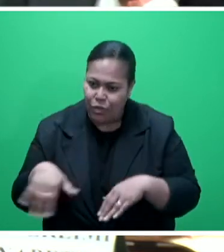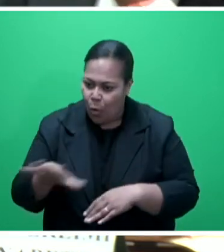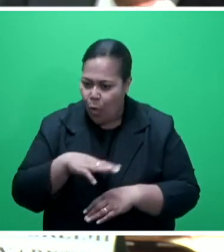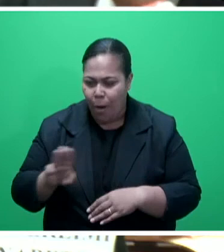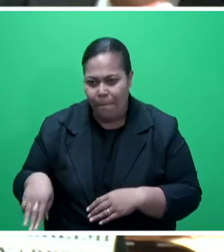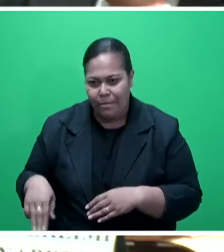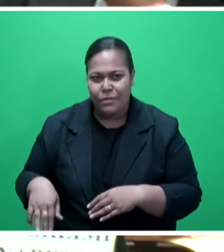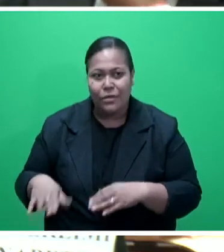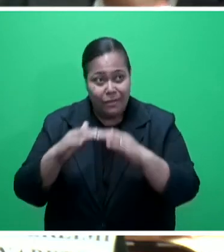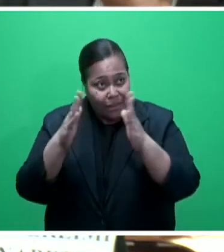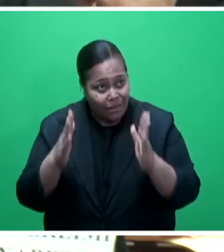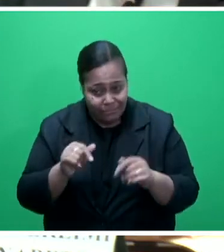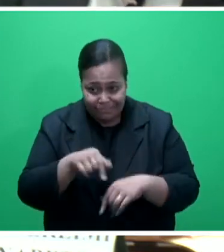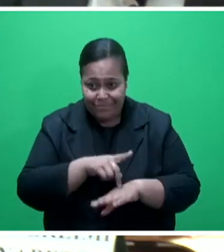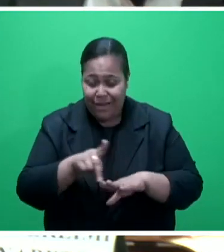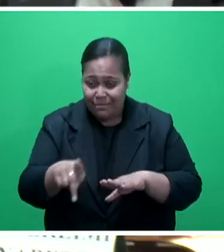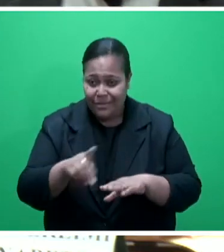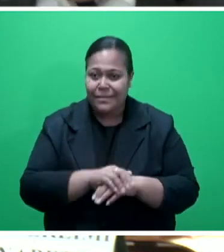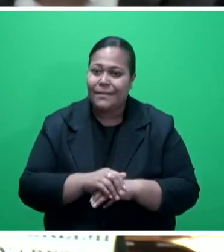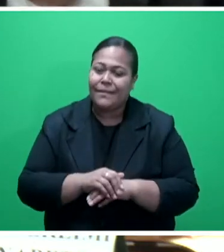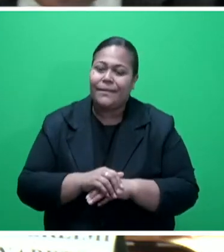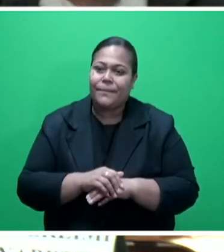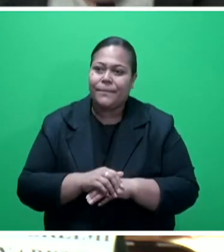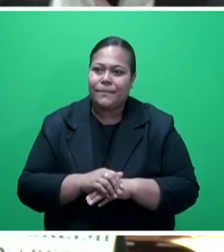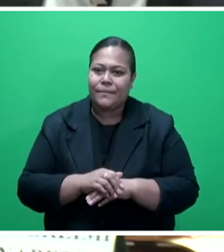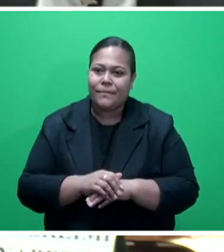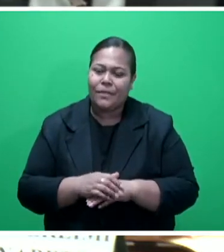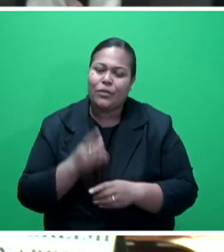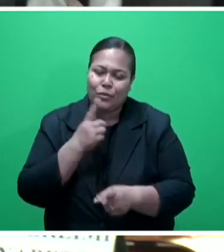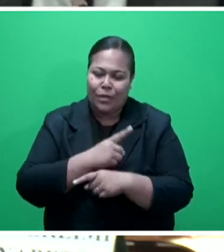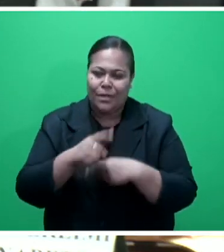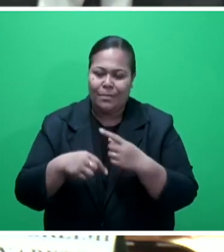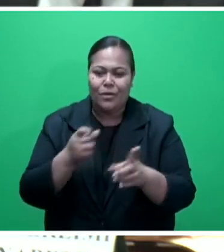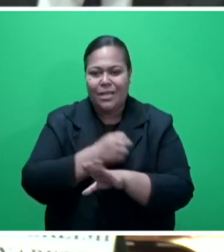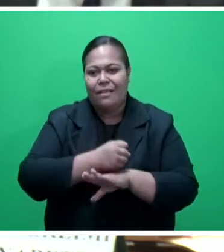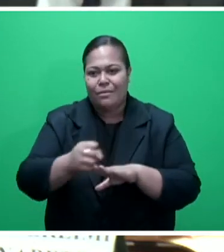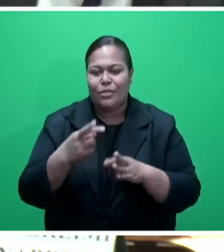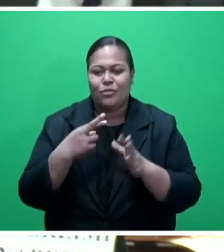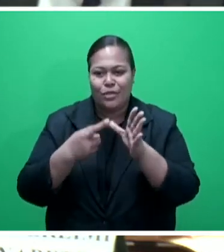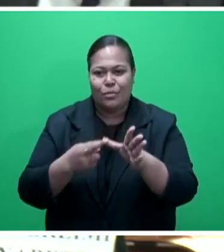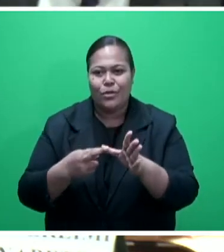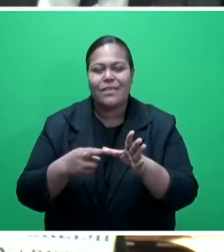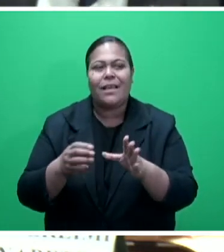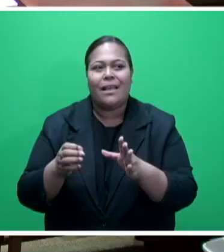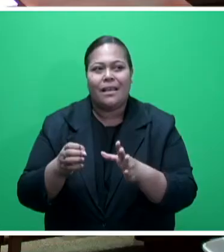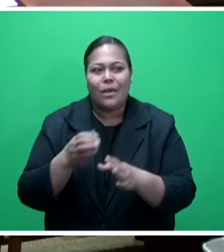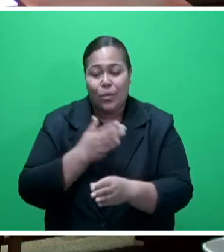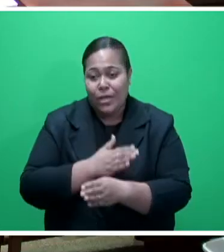share an overview of government's response efforts to TC Herald. An overview.